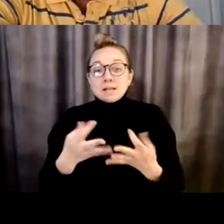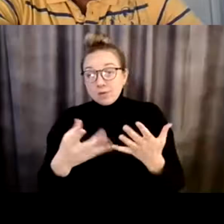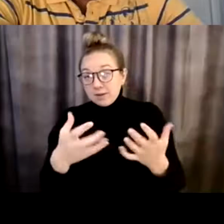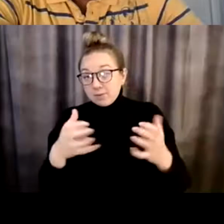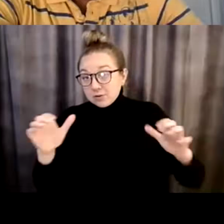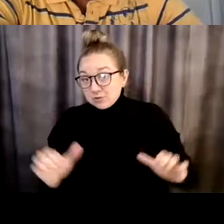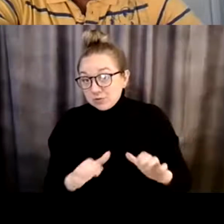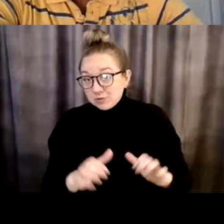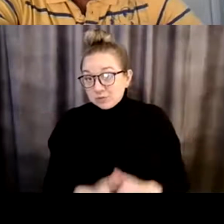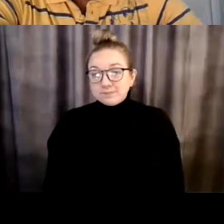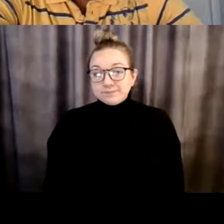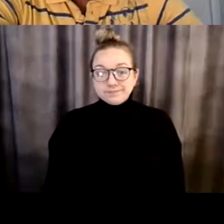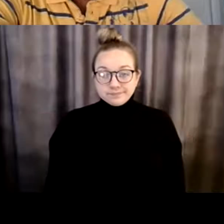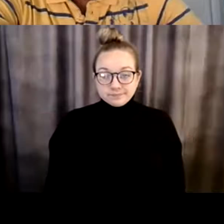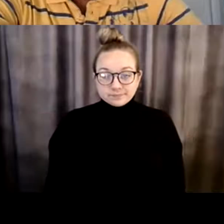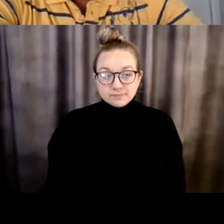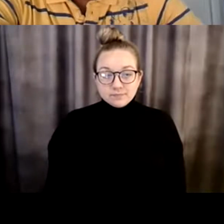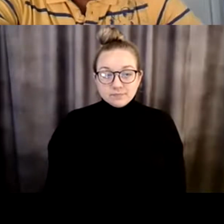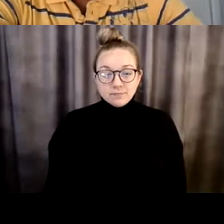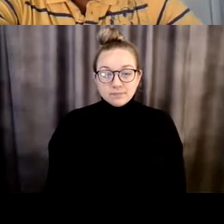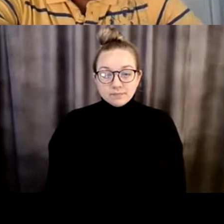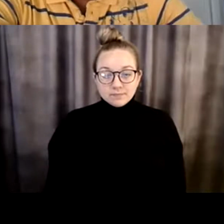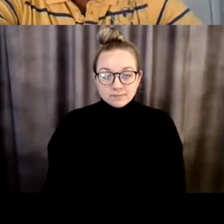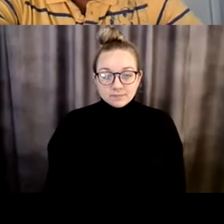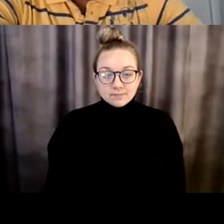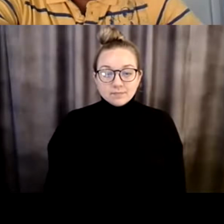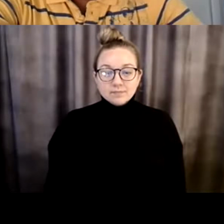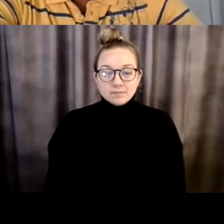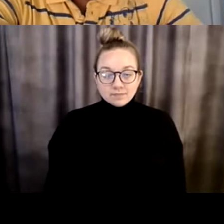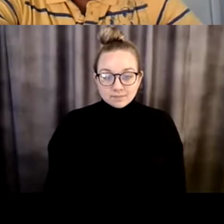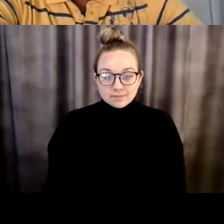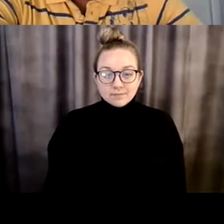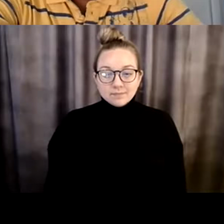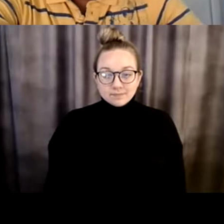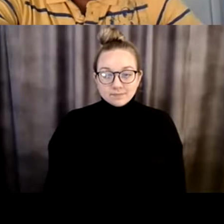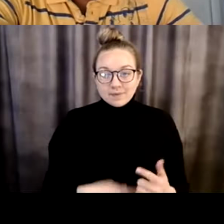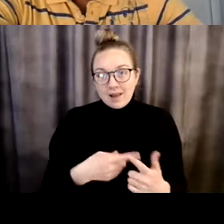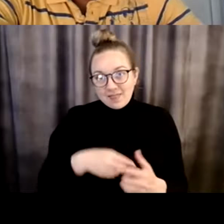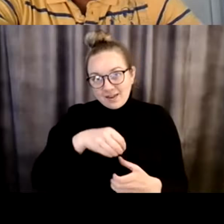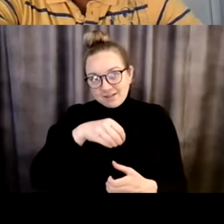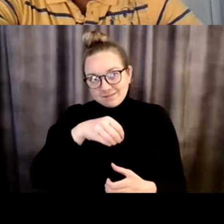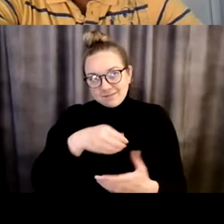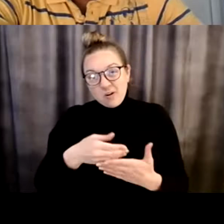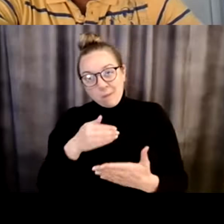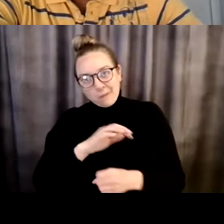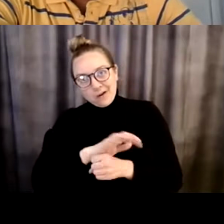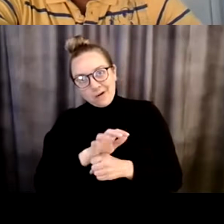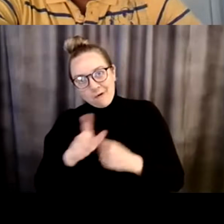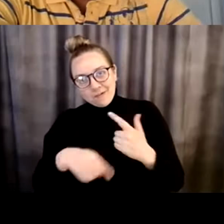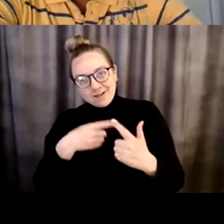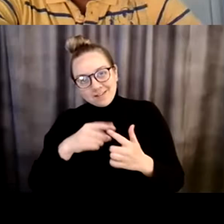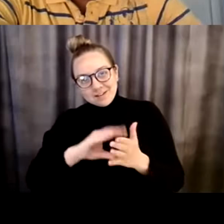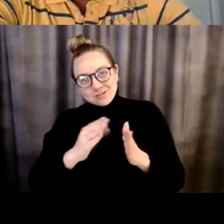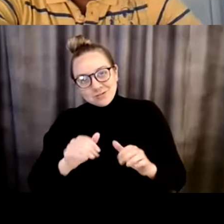that opportunity to play in the non-COVID world, to play with each other. This past year